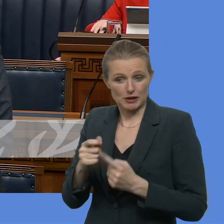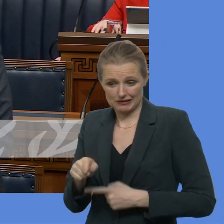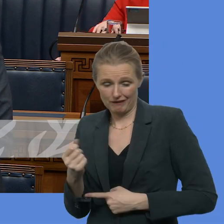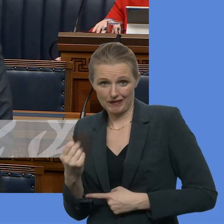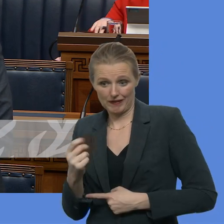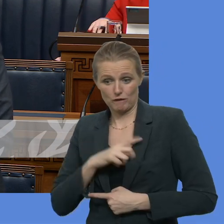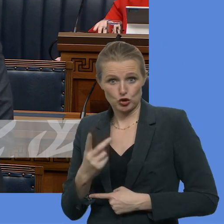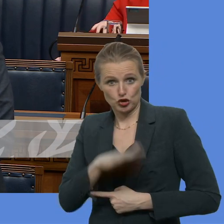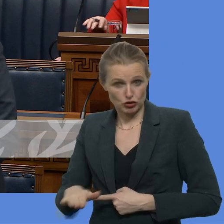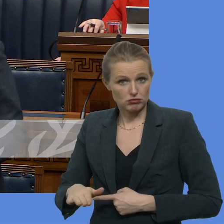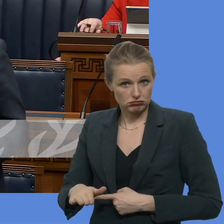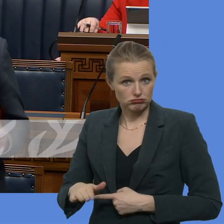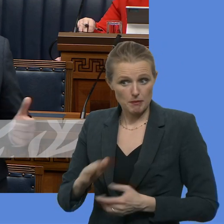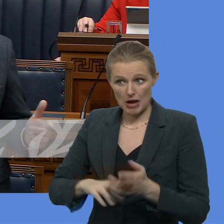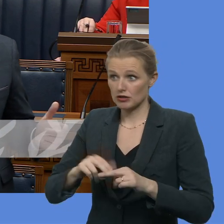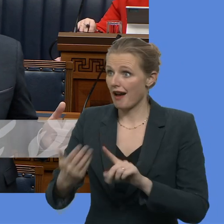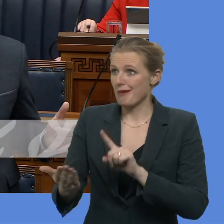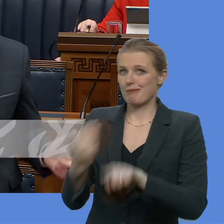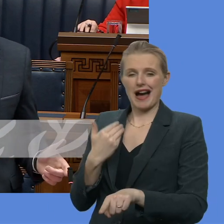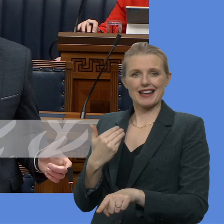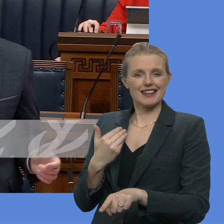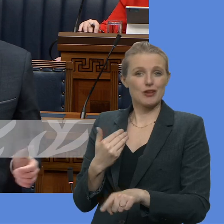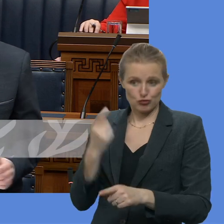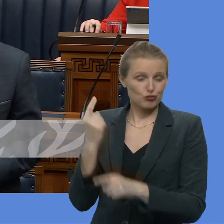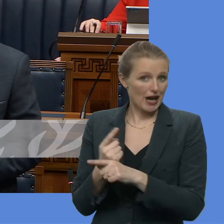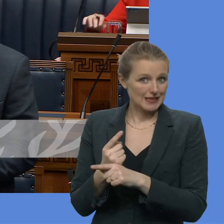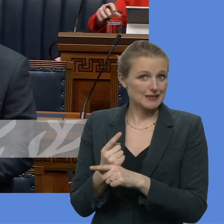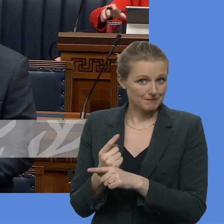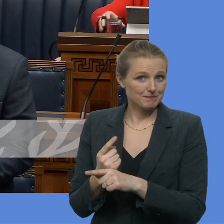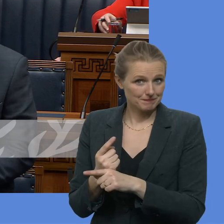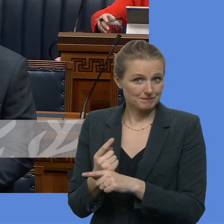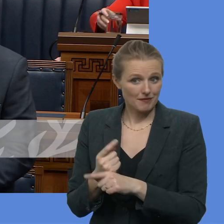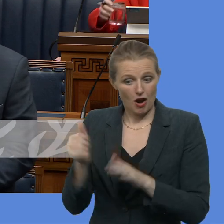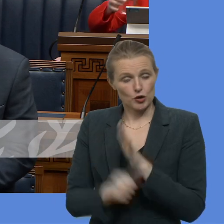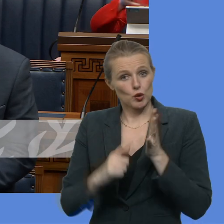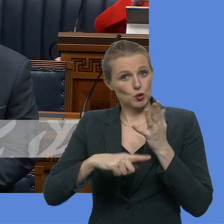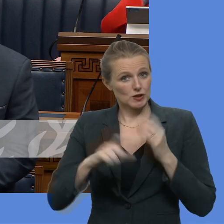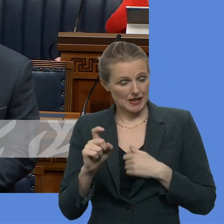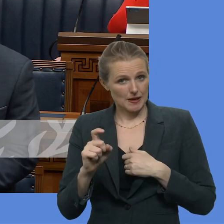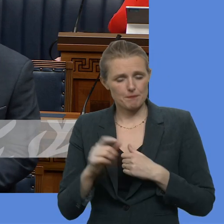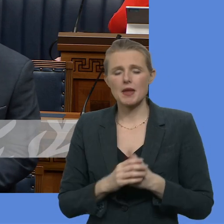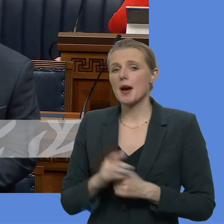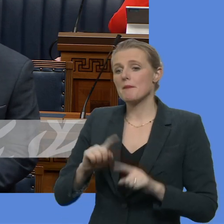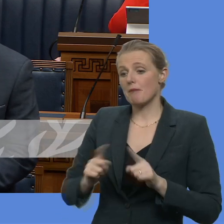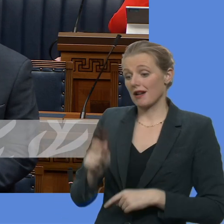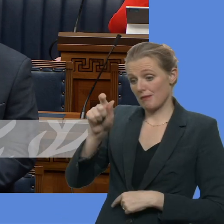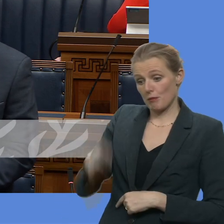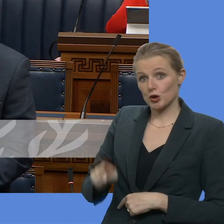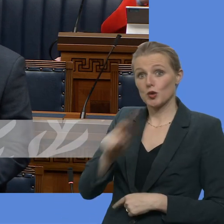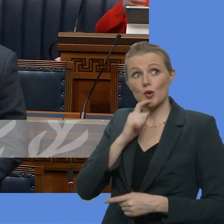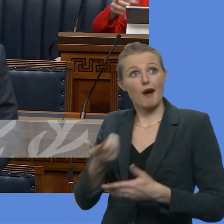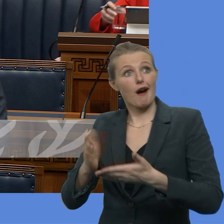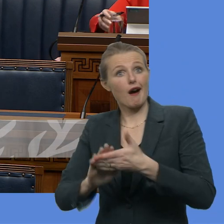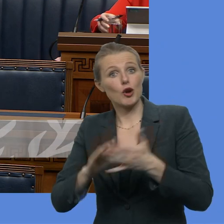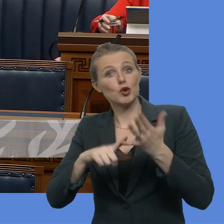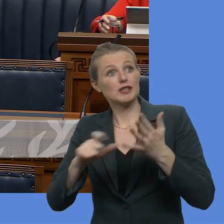£1,630.15 for two or more children. And, she's correct to say that the claimant must be in paid work, employed or